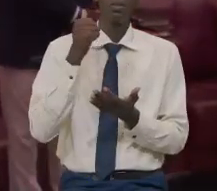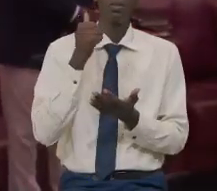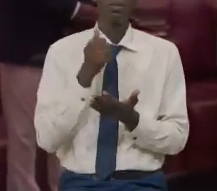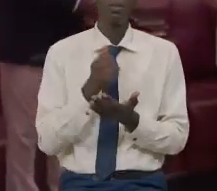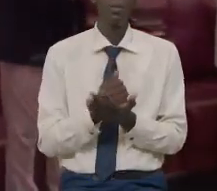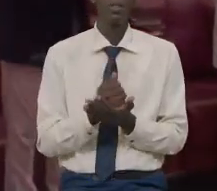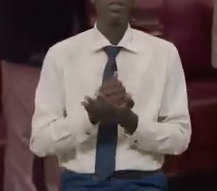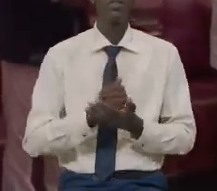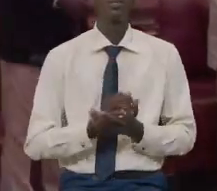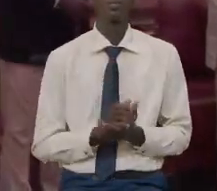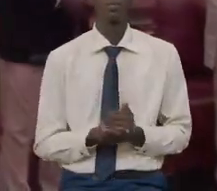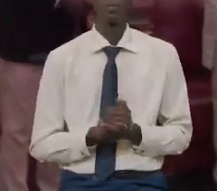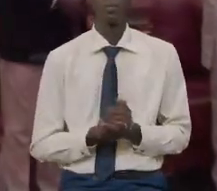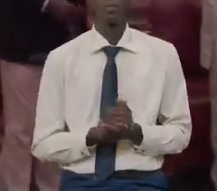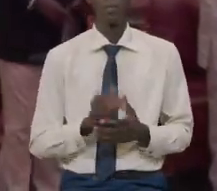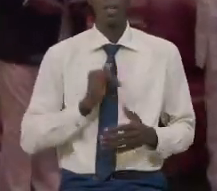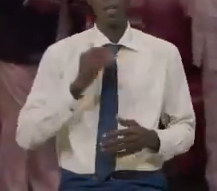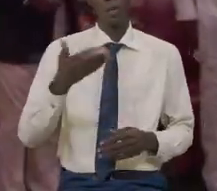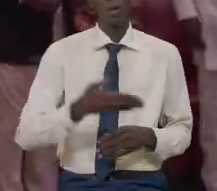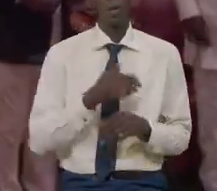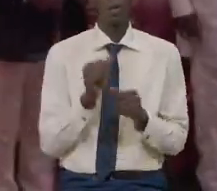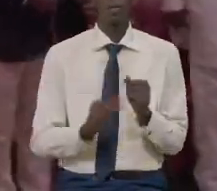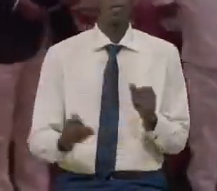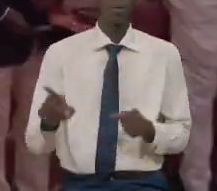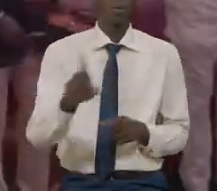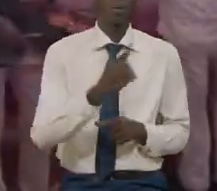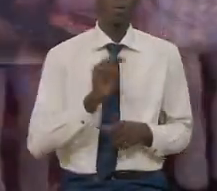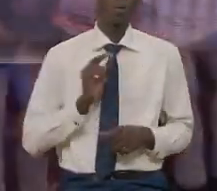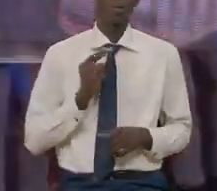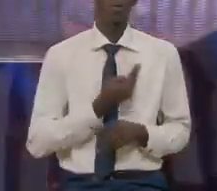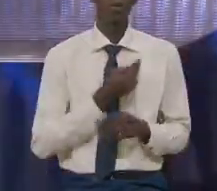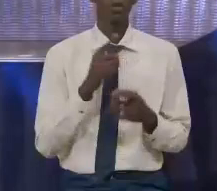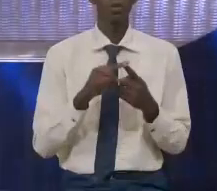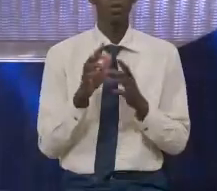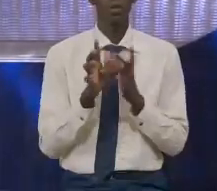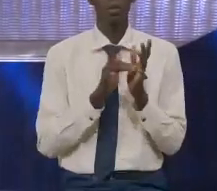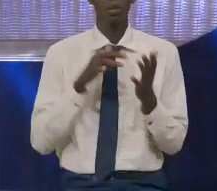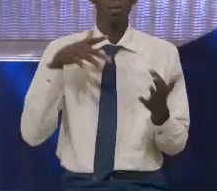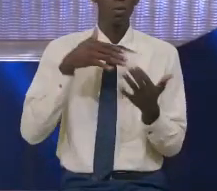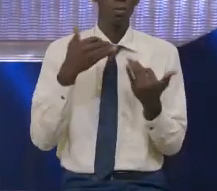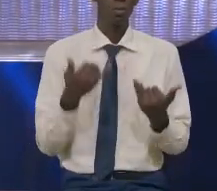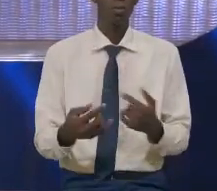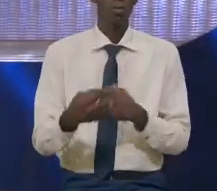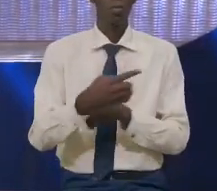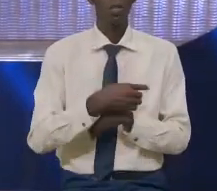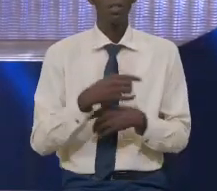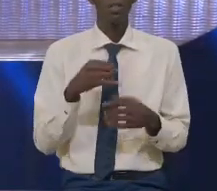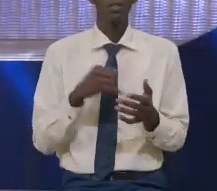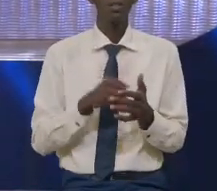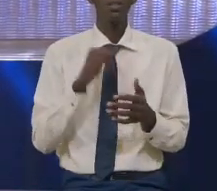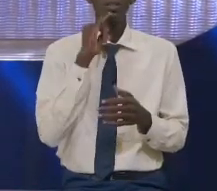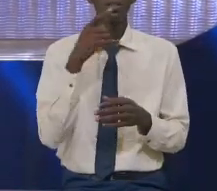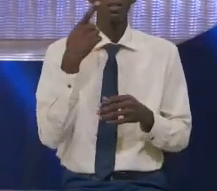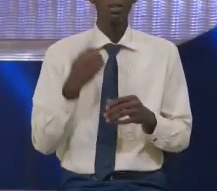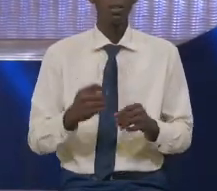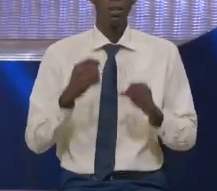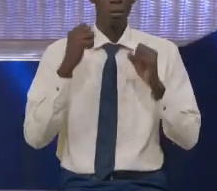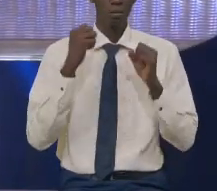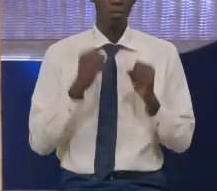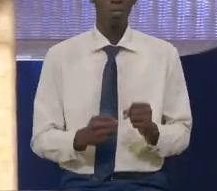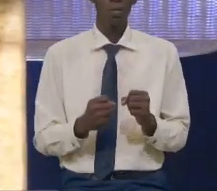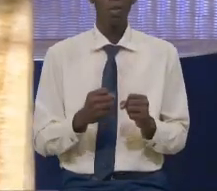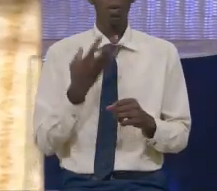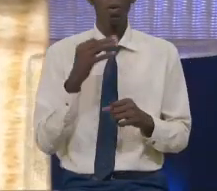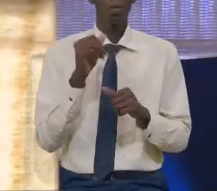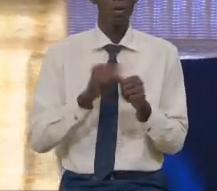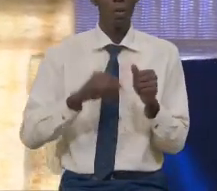Amen. Amen. Welcome every one of us to the Bible study today. It's the backbone of the believer.